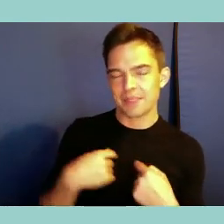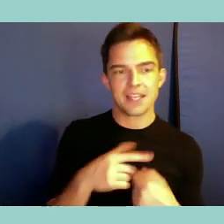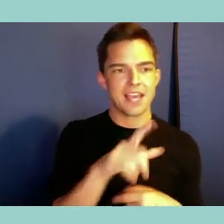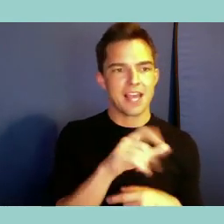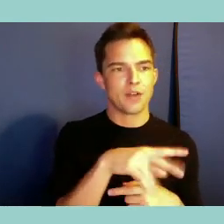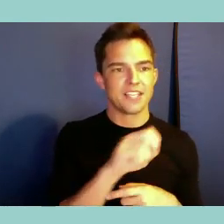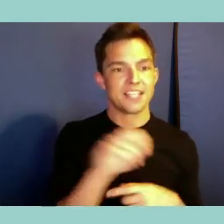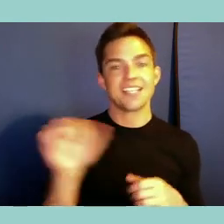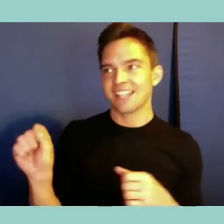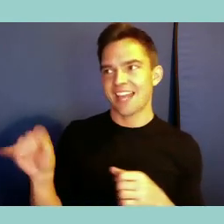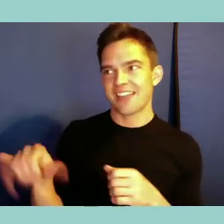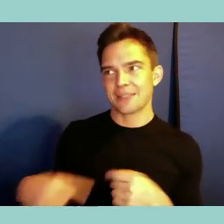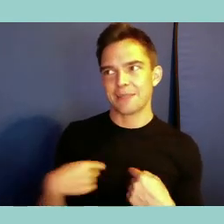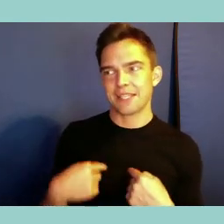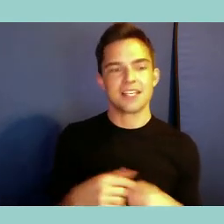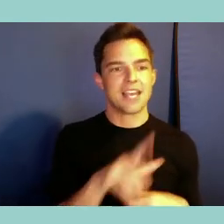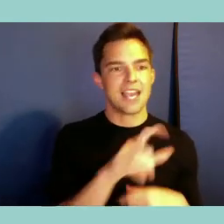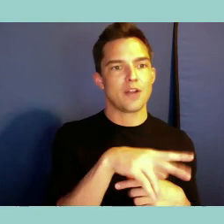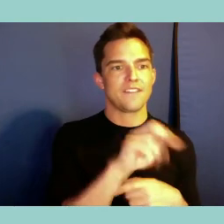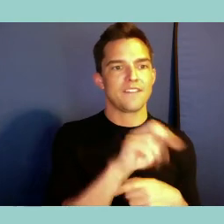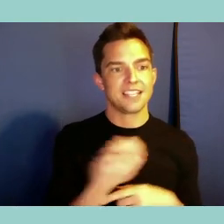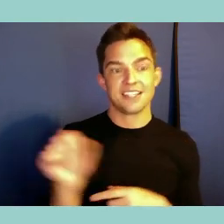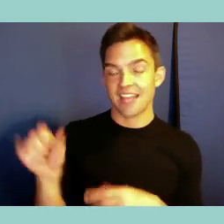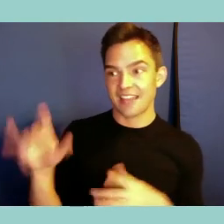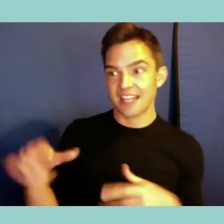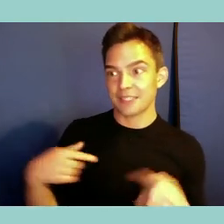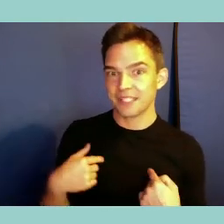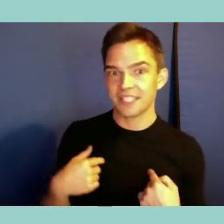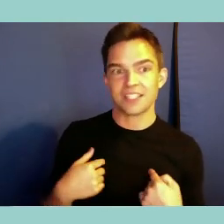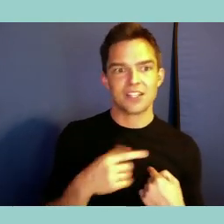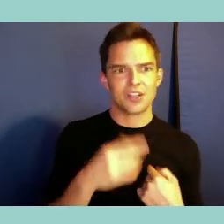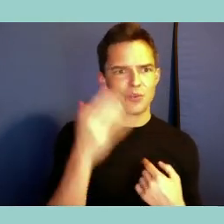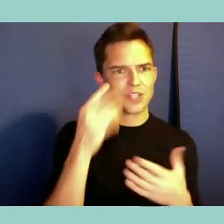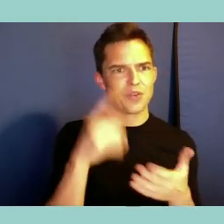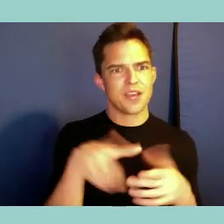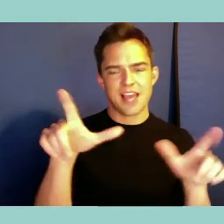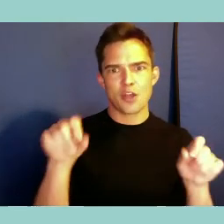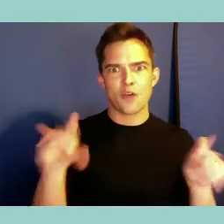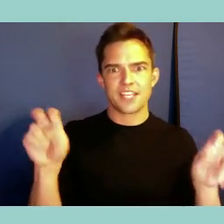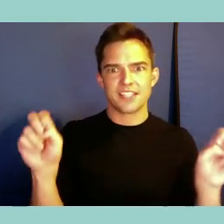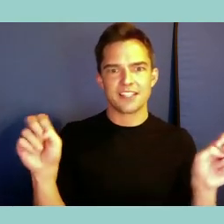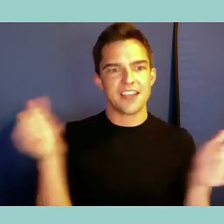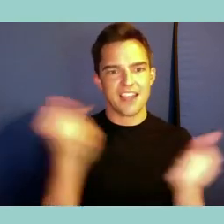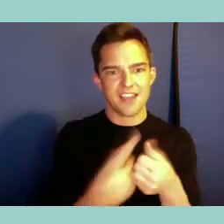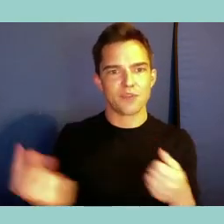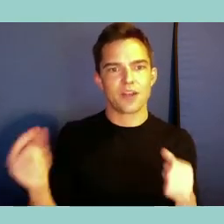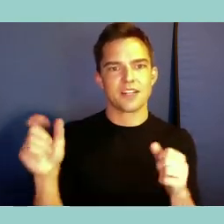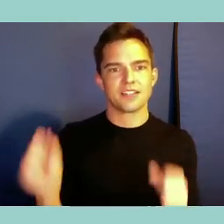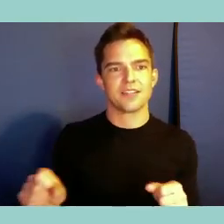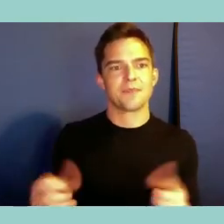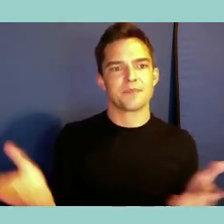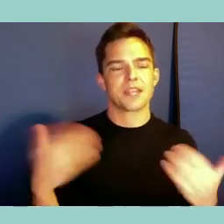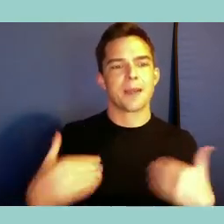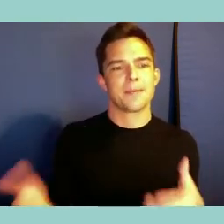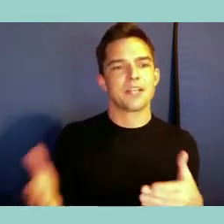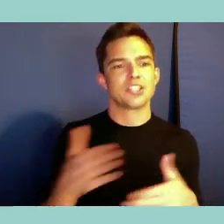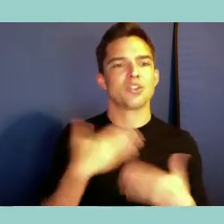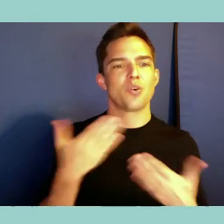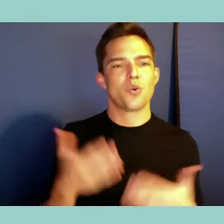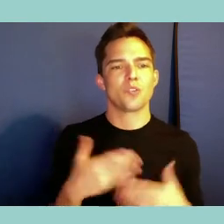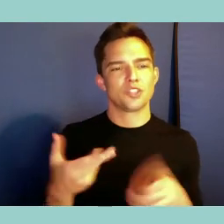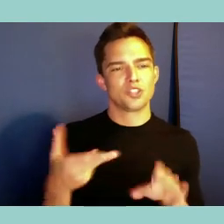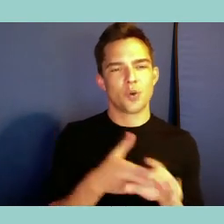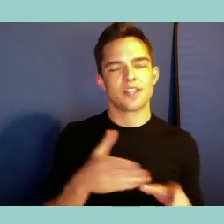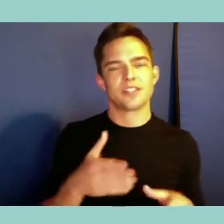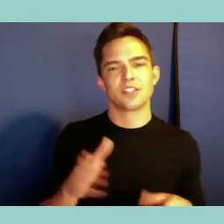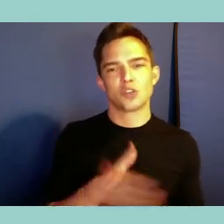L-O-V-E. Yeah, that's me. You're down with L-O-V-E. Yeah, that's me. Who's down with L-O-V-E? Everybody. Come and join the chorus,